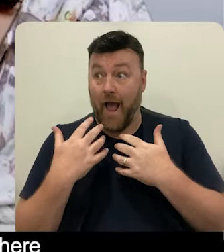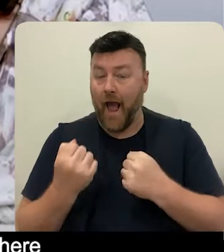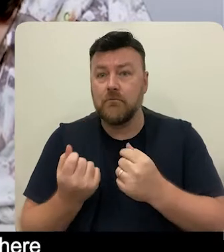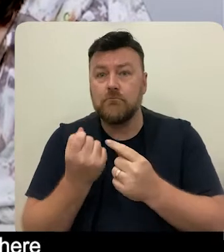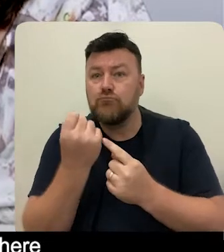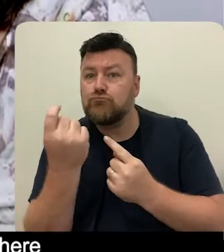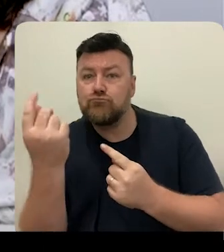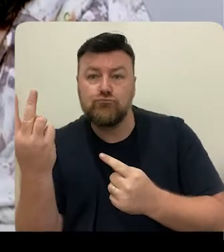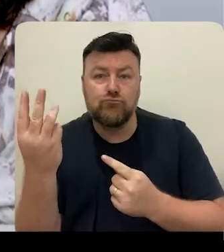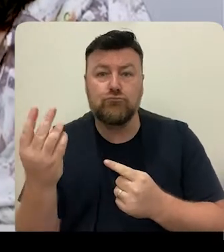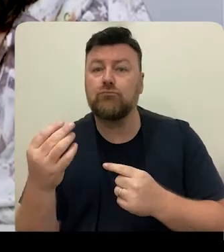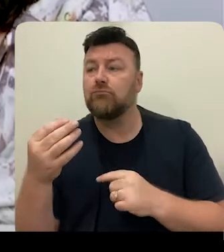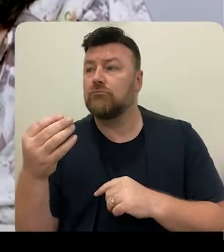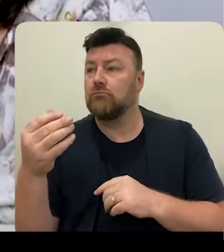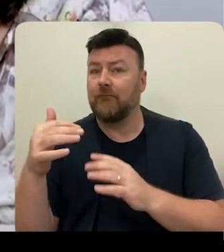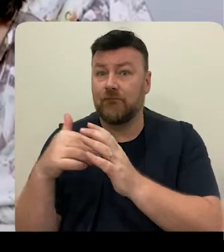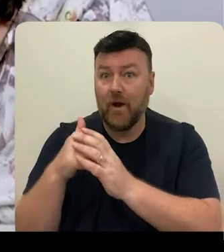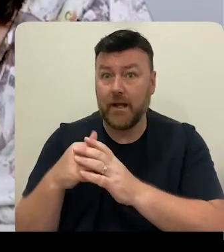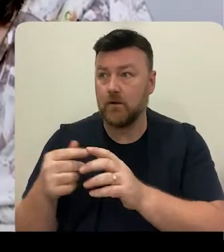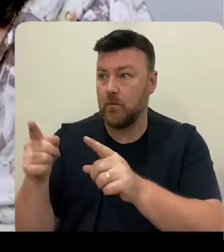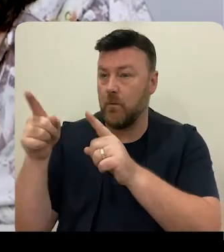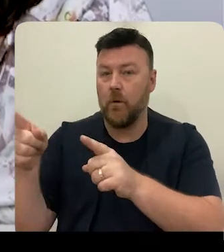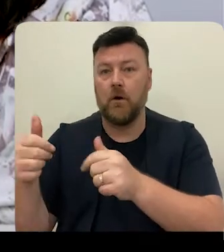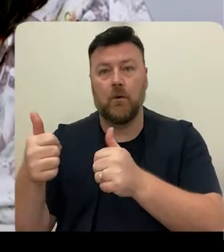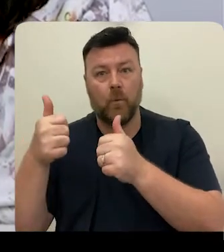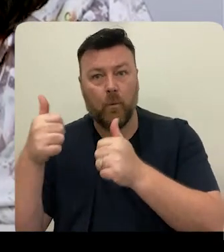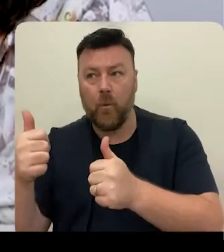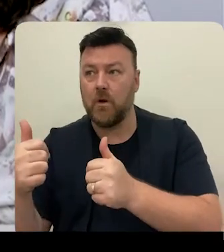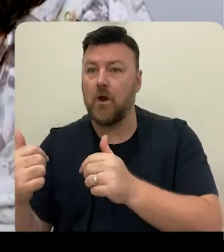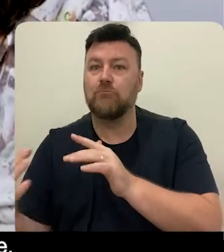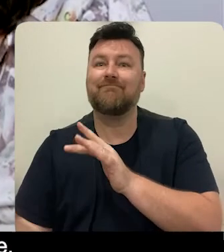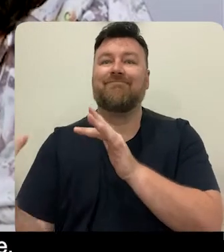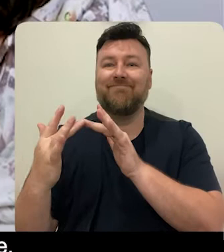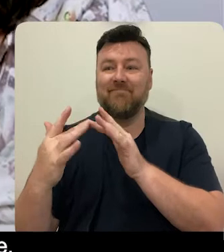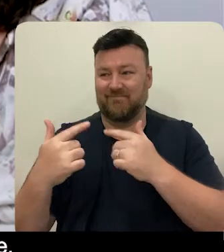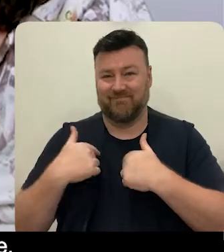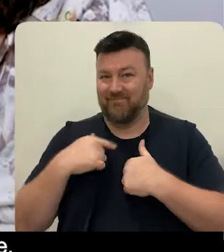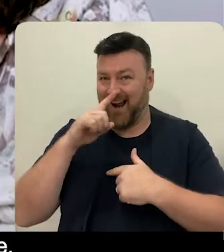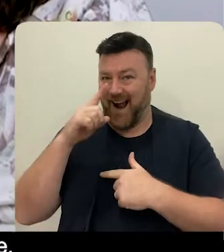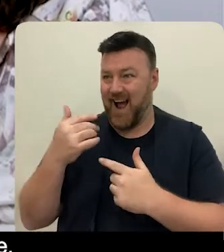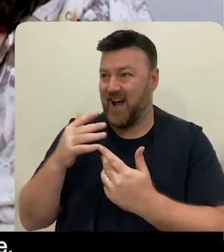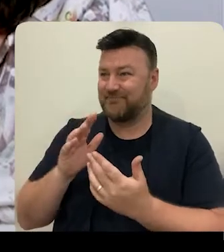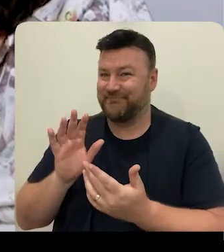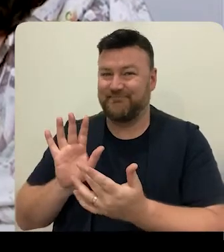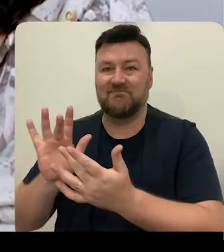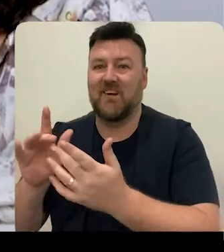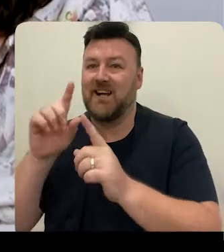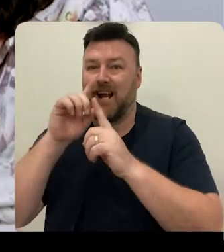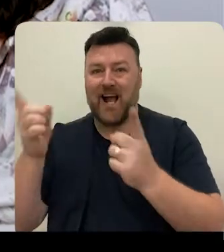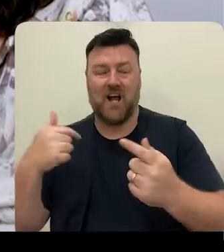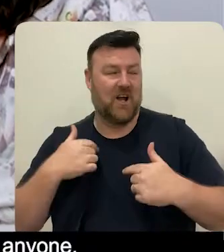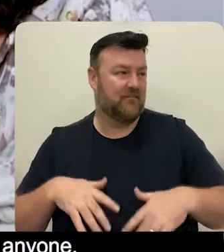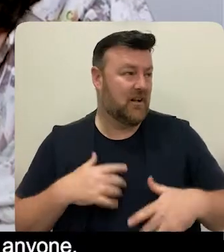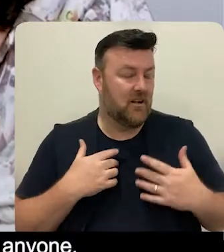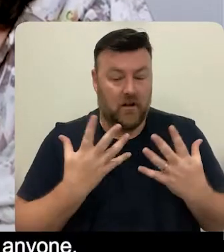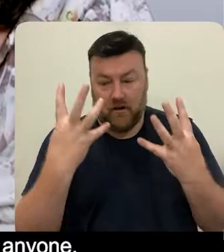able to be there and able to reach out to me at a time when I couldn't reach out to anyone, when I was so